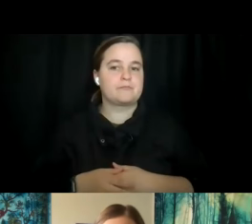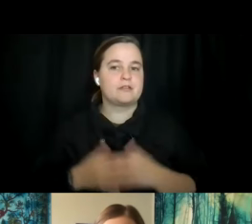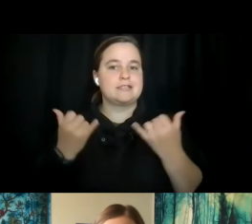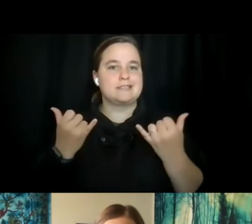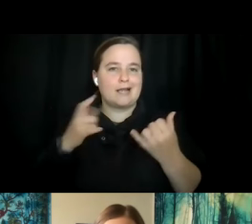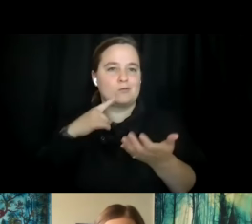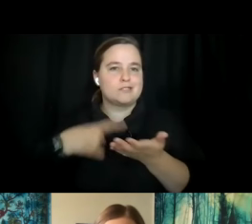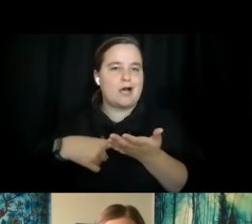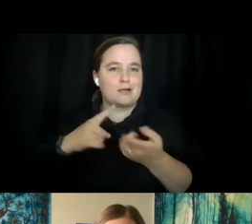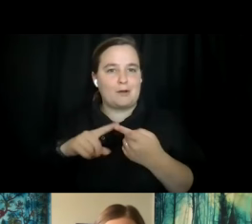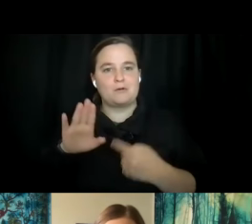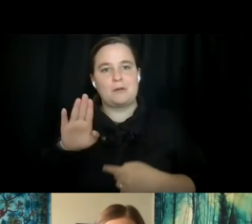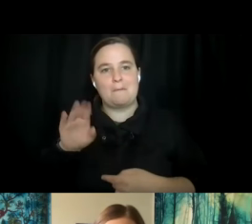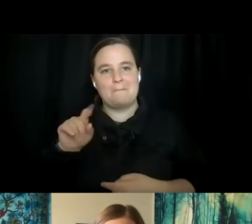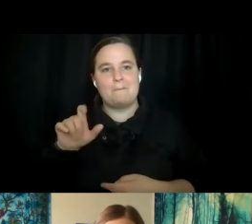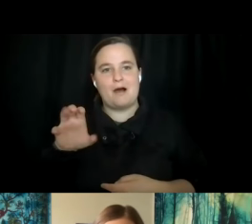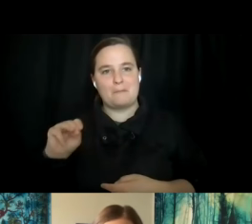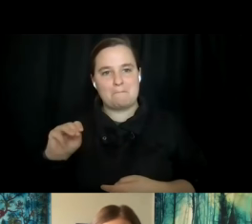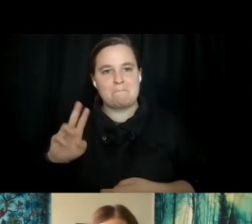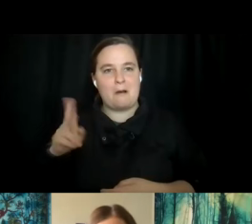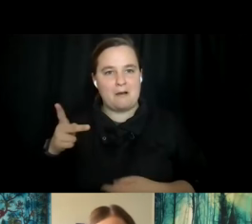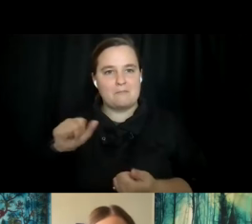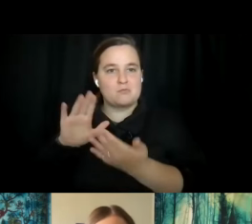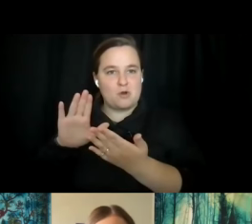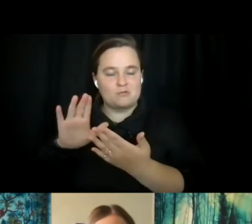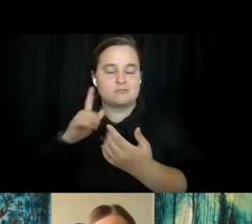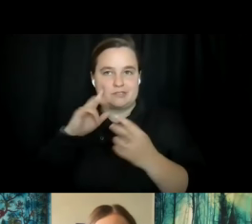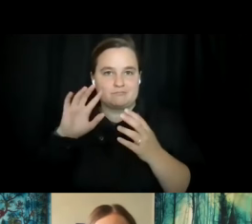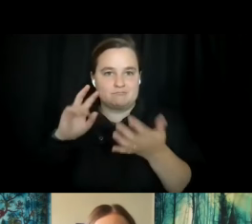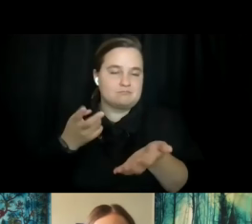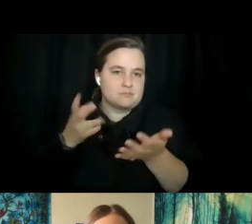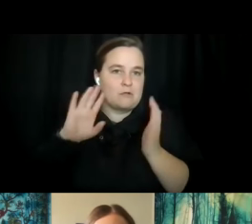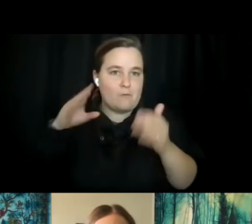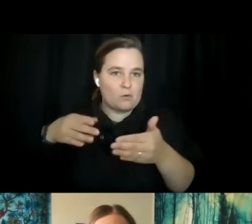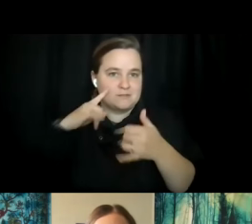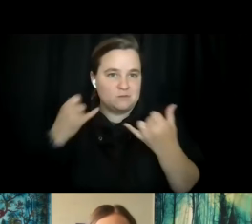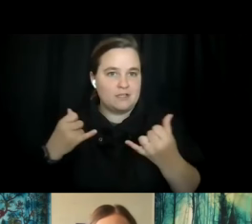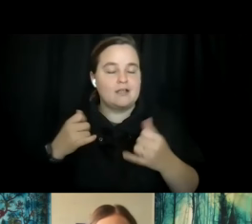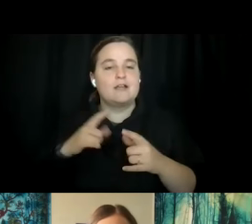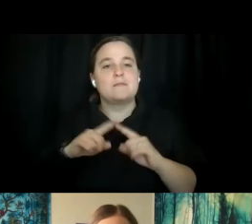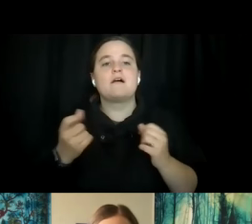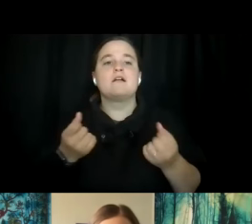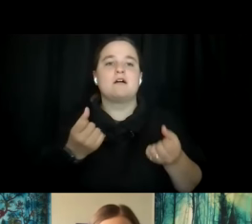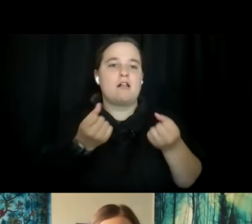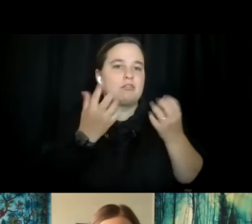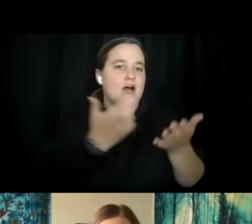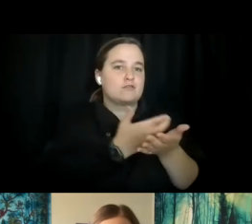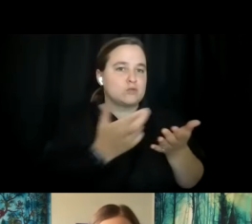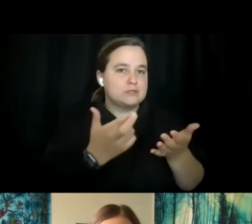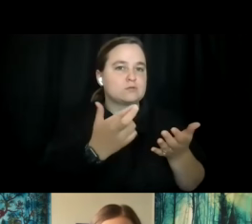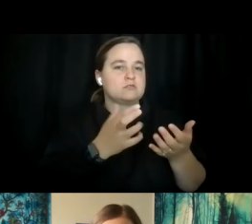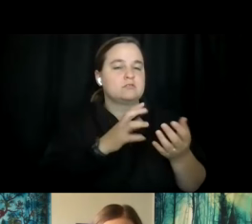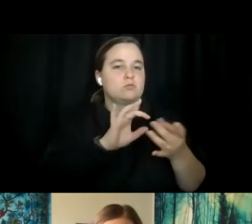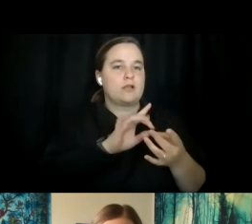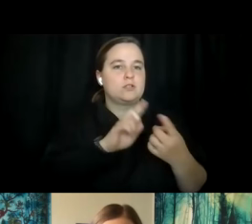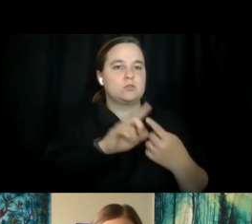guess because that's the purpose of today. but you can find a lot on top-down approaches, which I won't